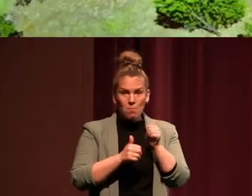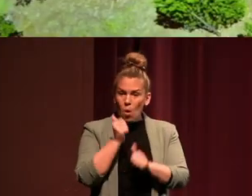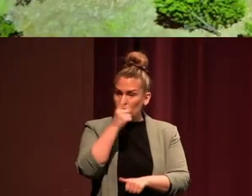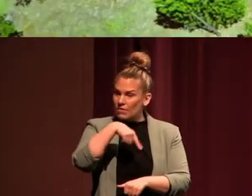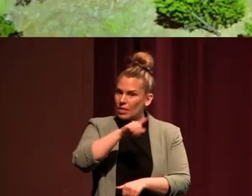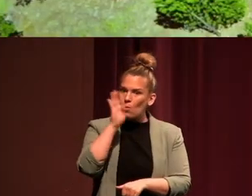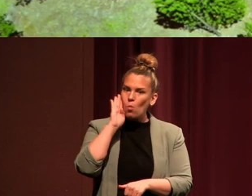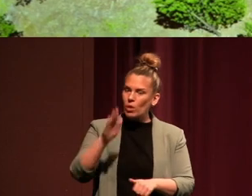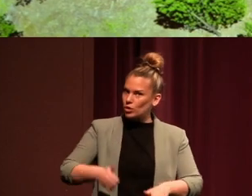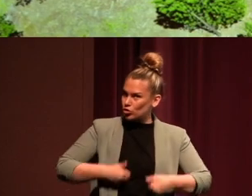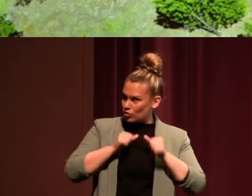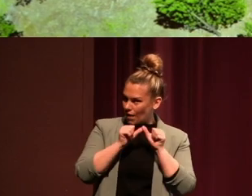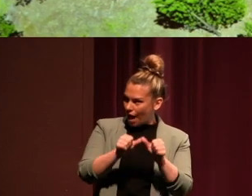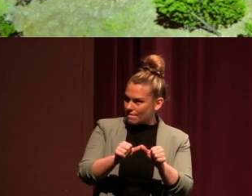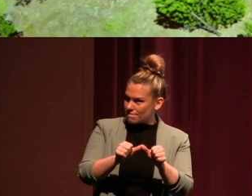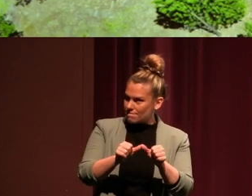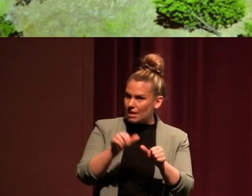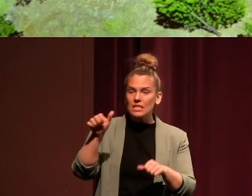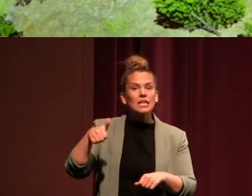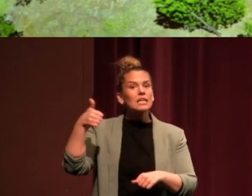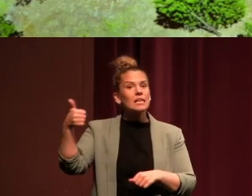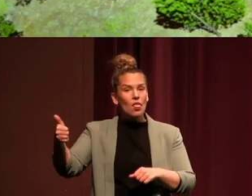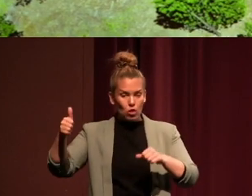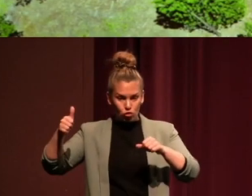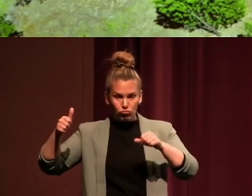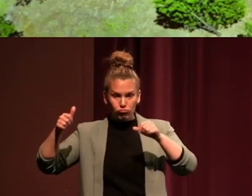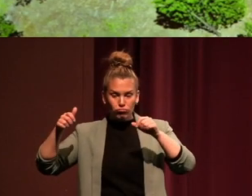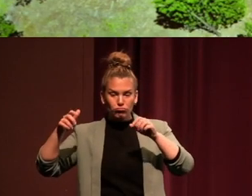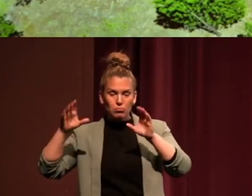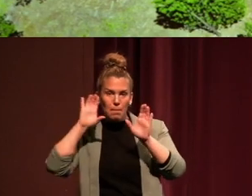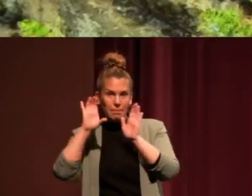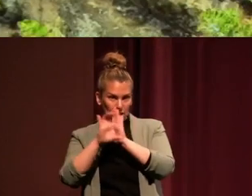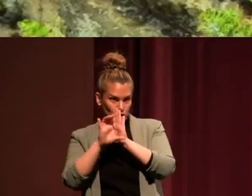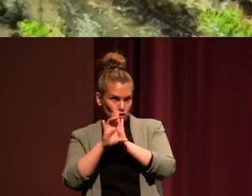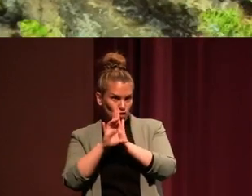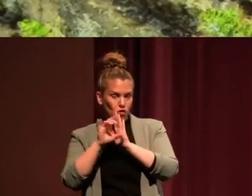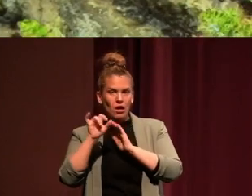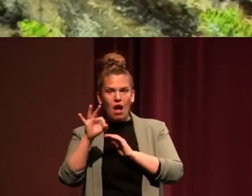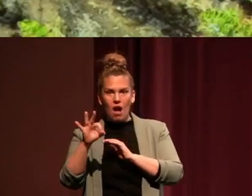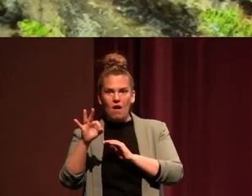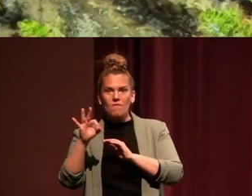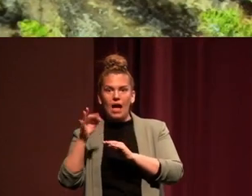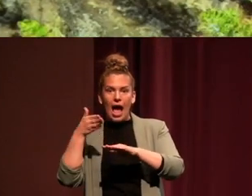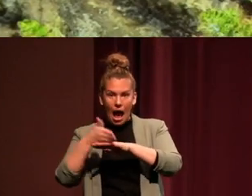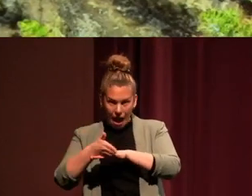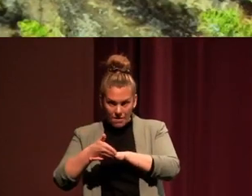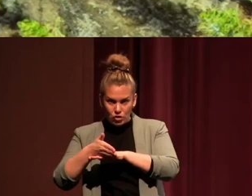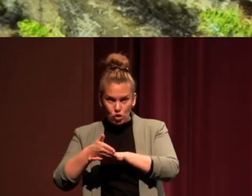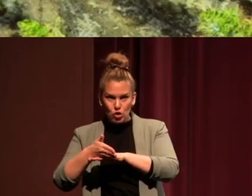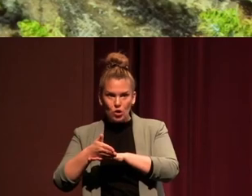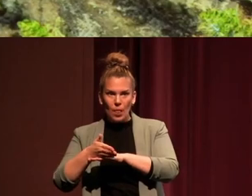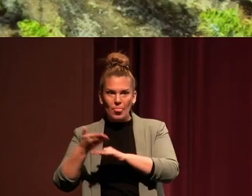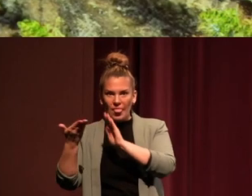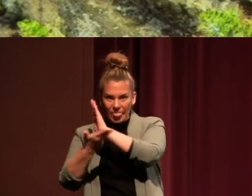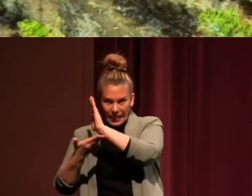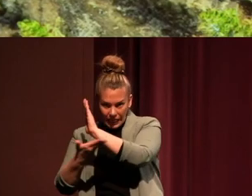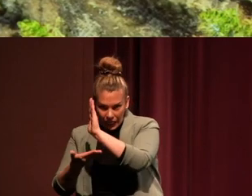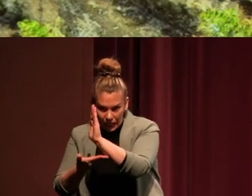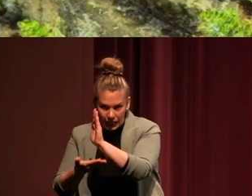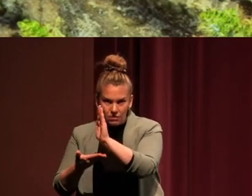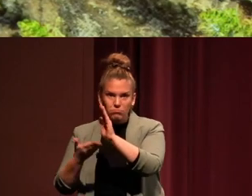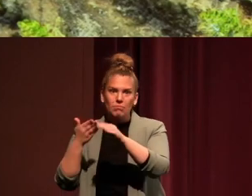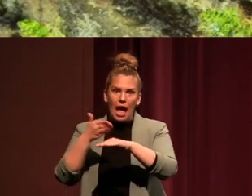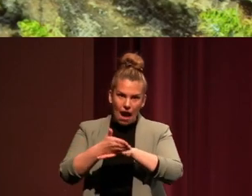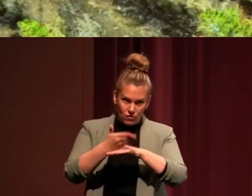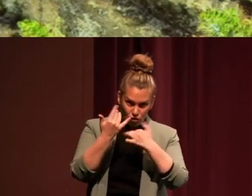survive. Here's another scene after thinning, but before fire, after fire, This is actually